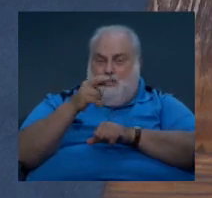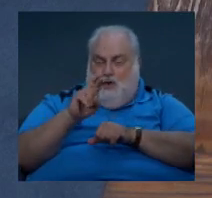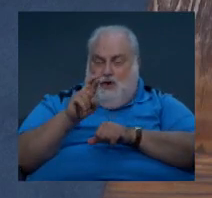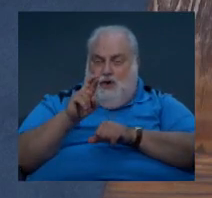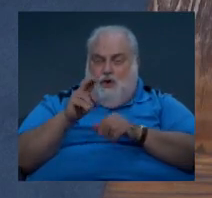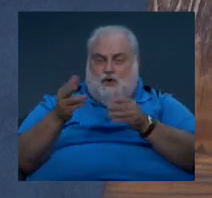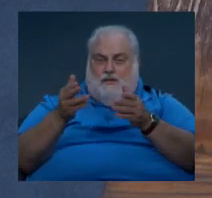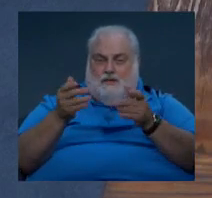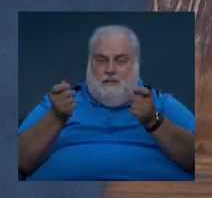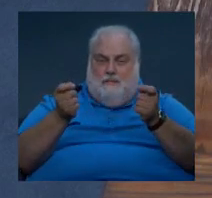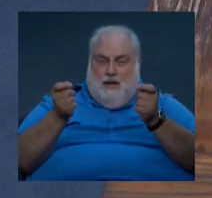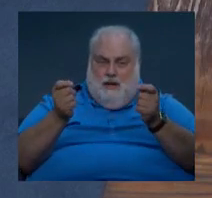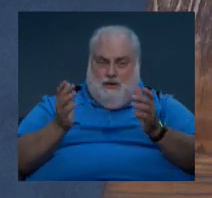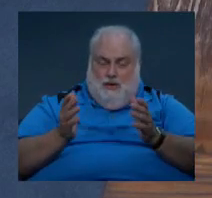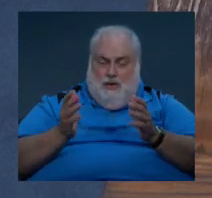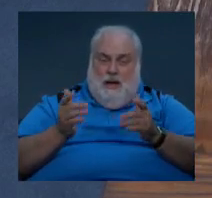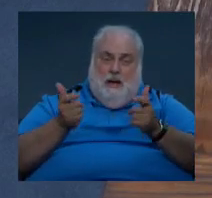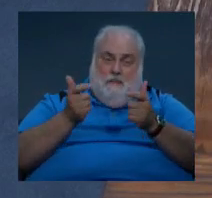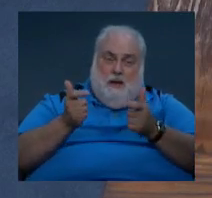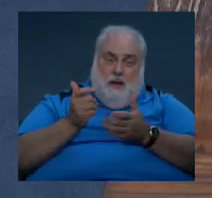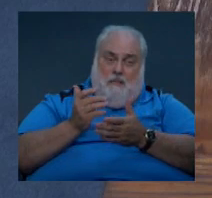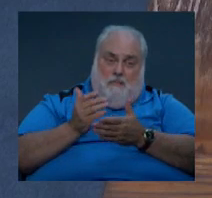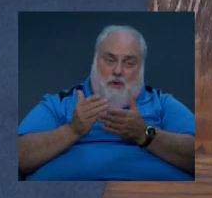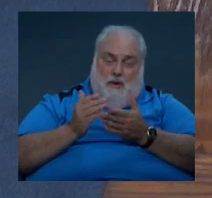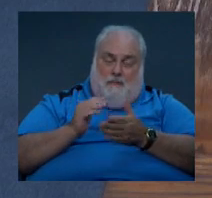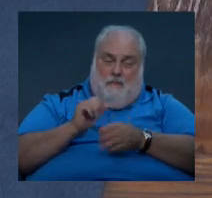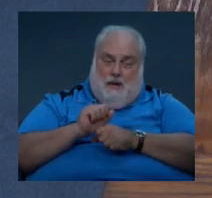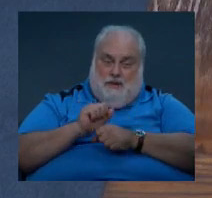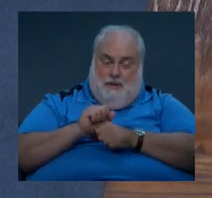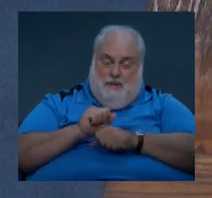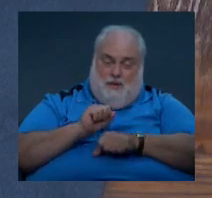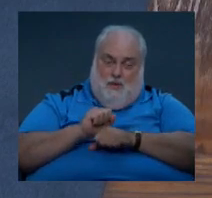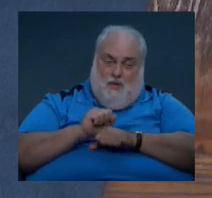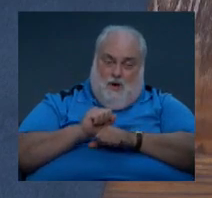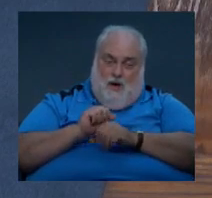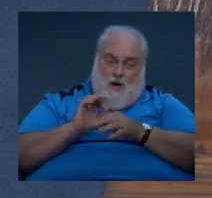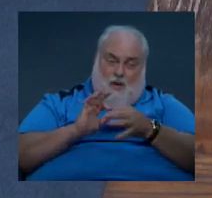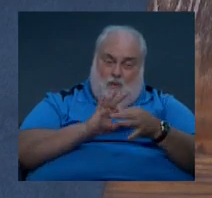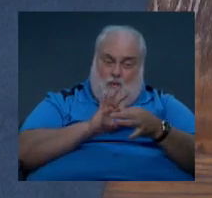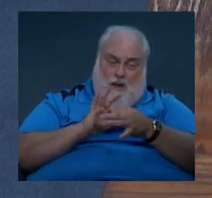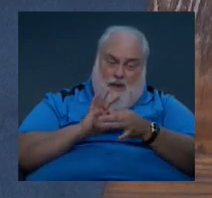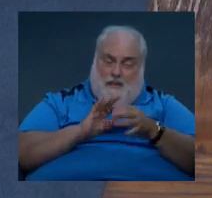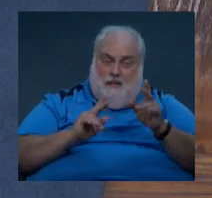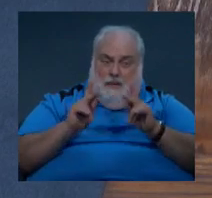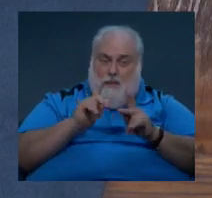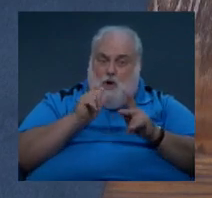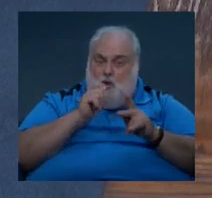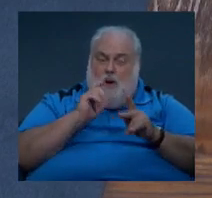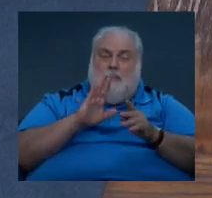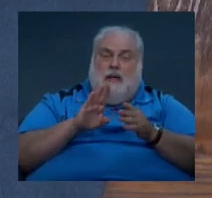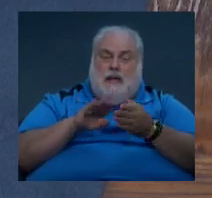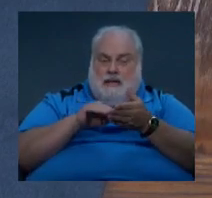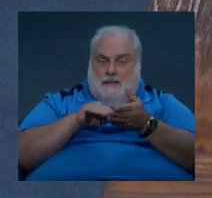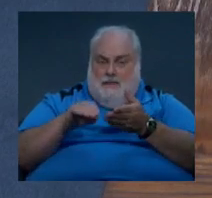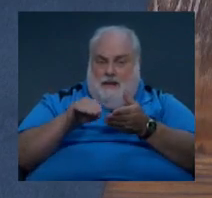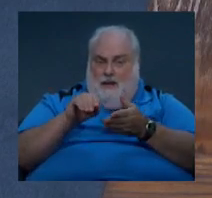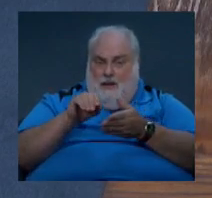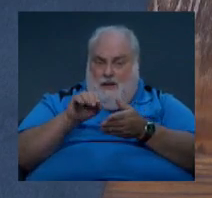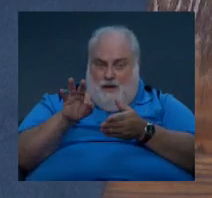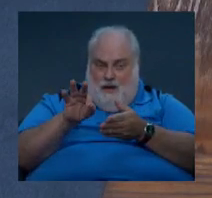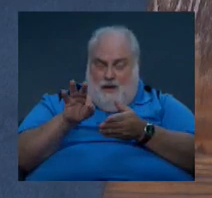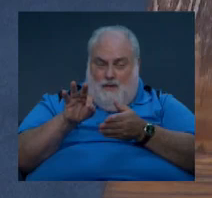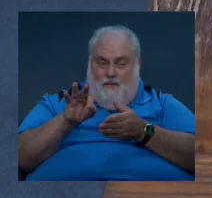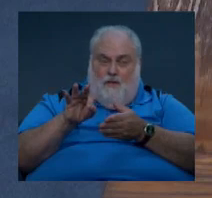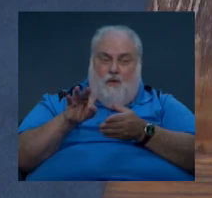A big part of my job during budget times is to facilitate and work with the individuals that will be displaced with budget cuts, whether